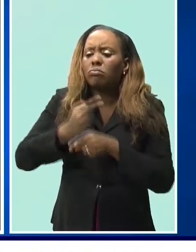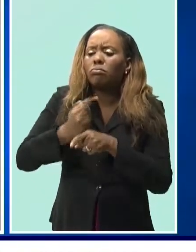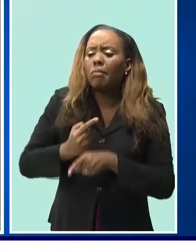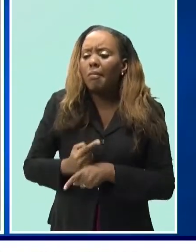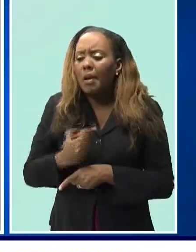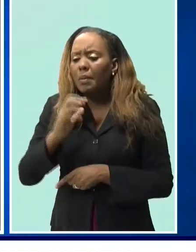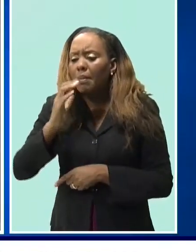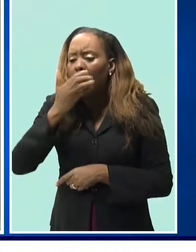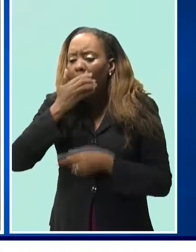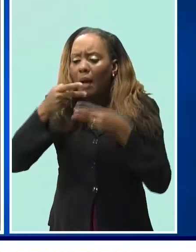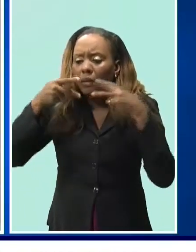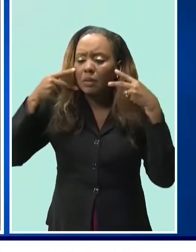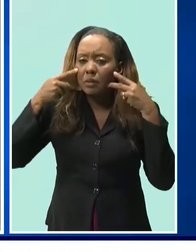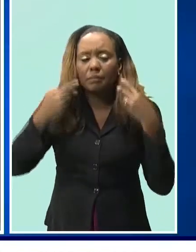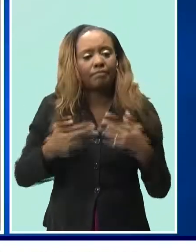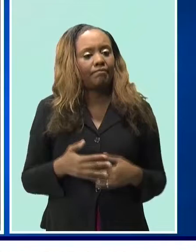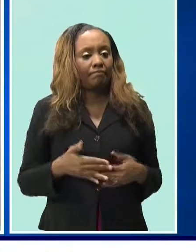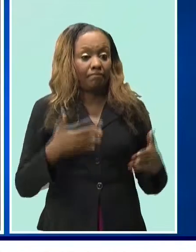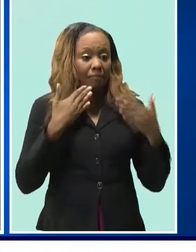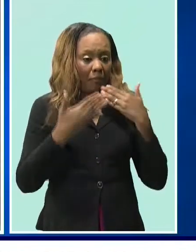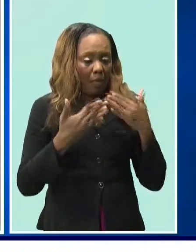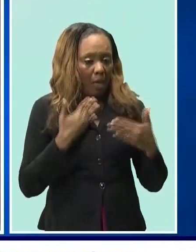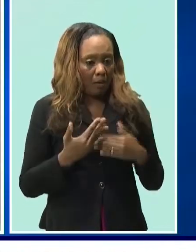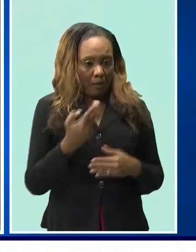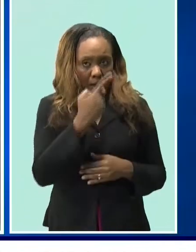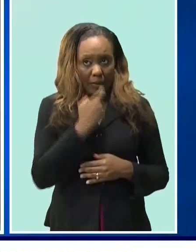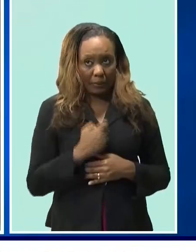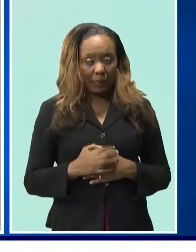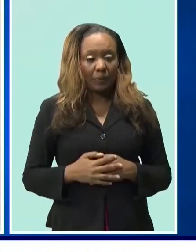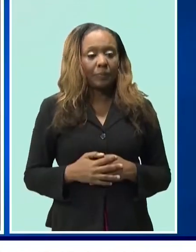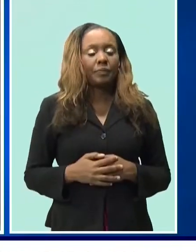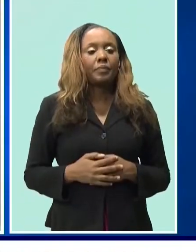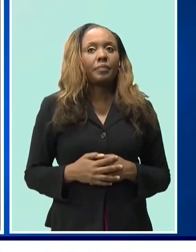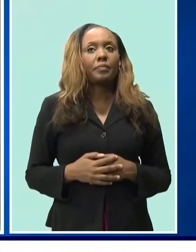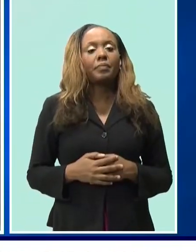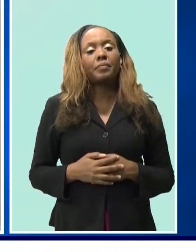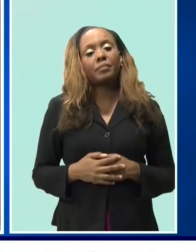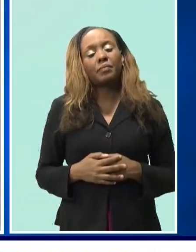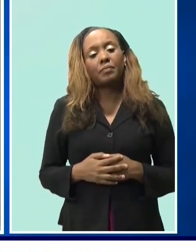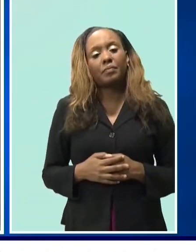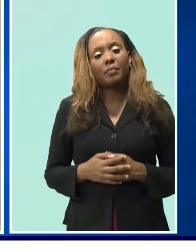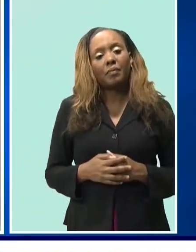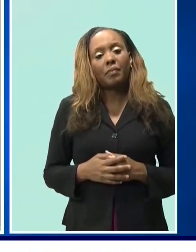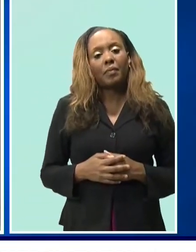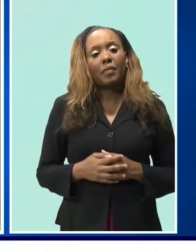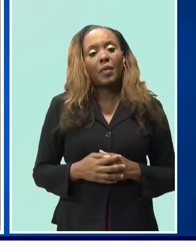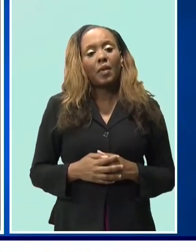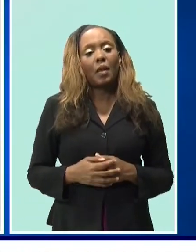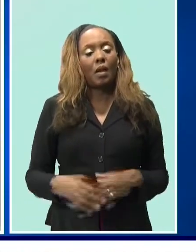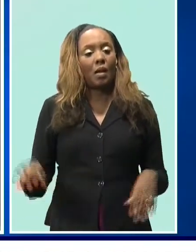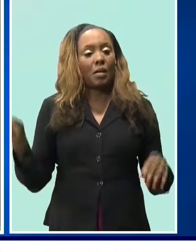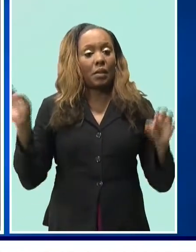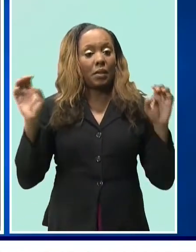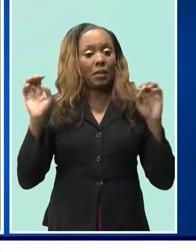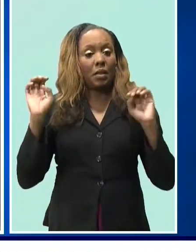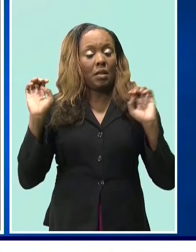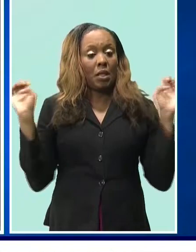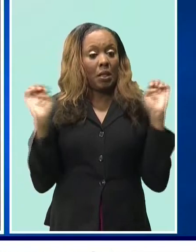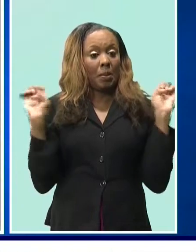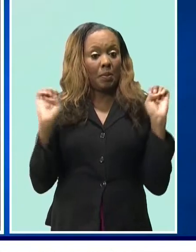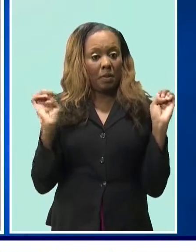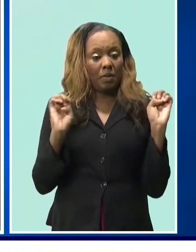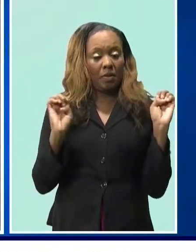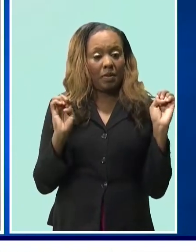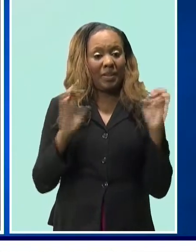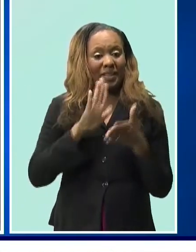Sure. So thank you for a great question. What I would start off by saying is that the Emergency Operations Center of the Ministry of Health and